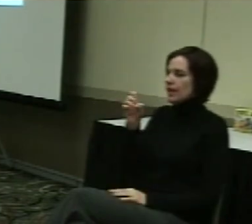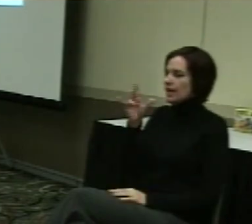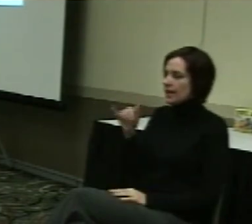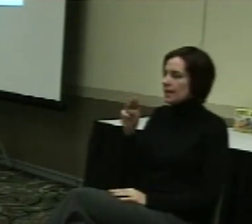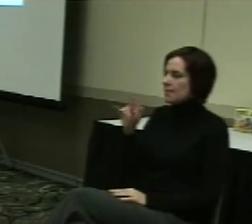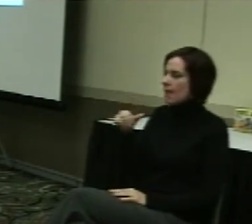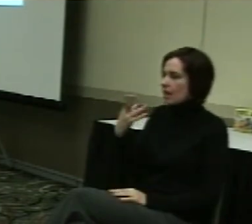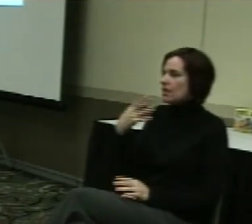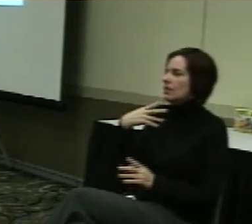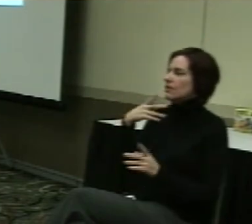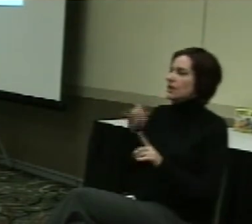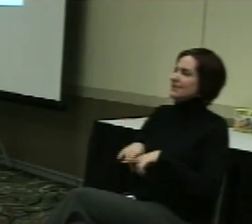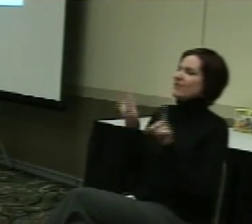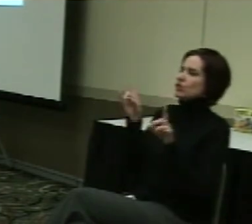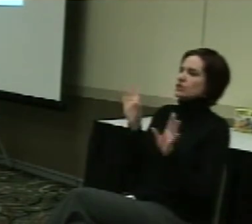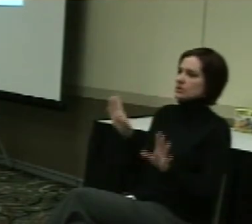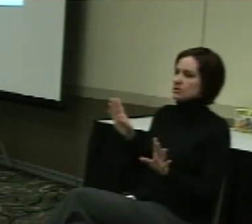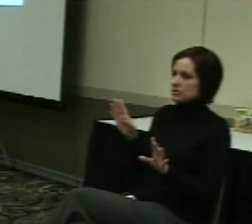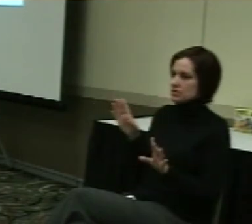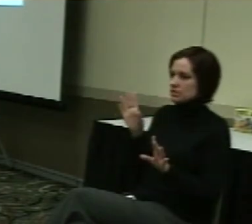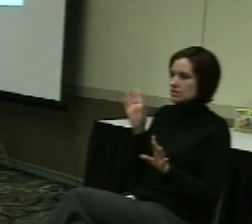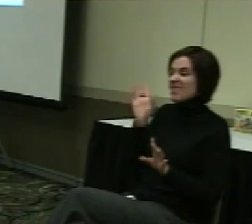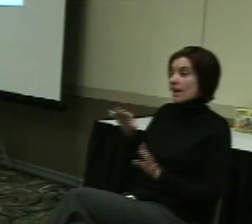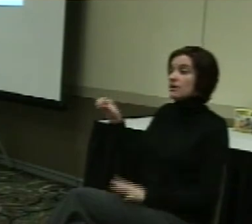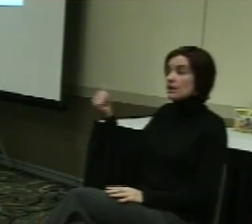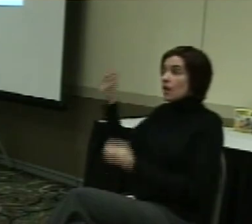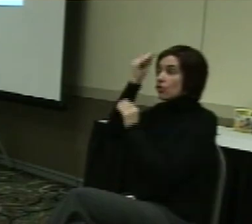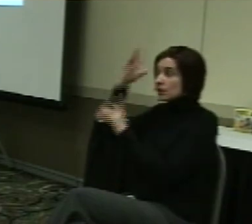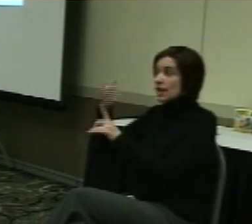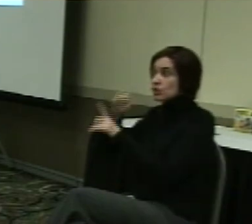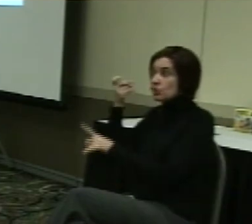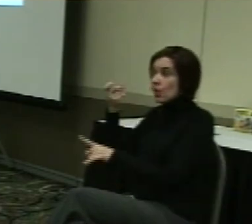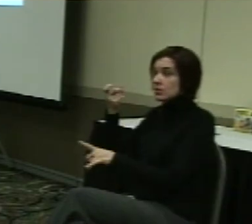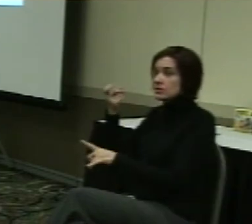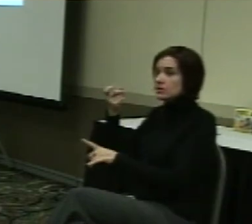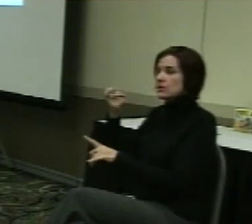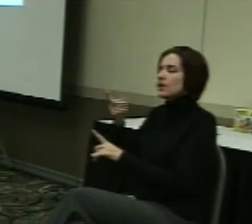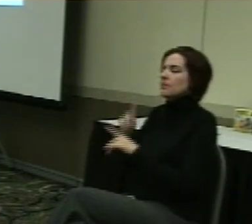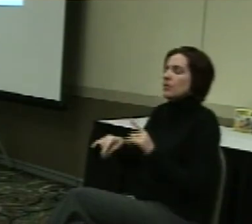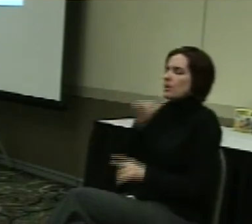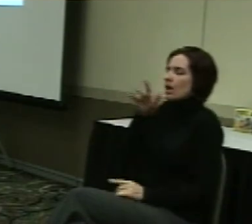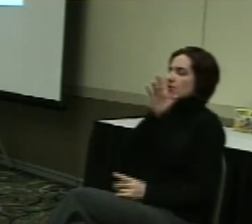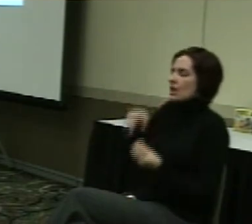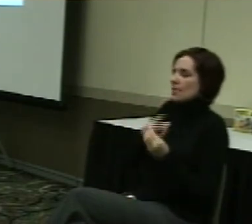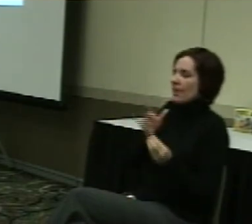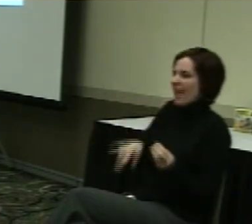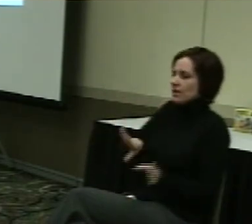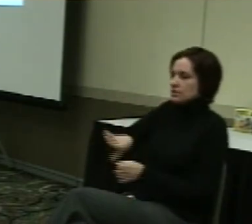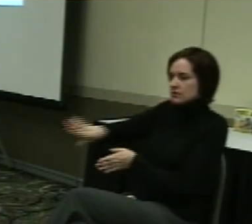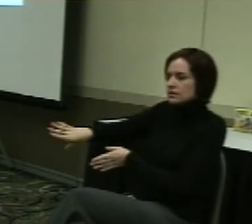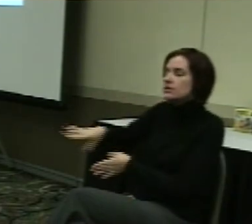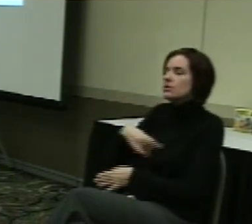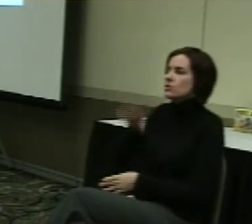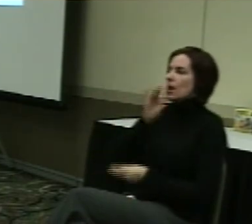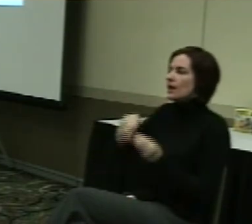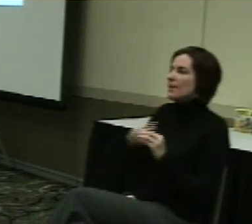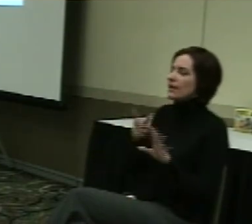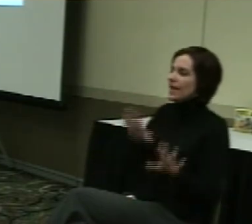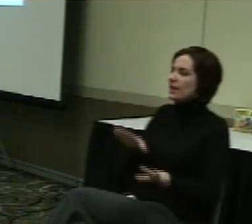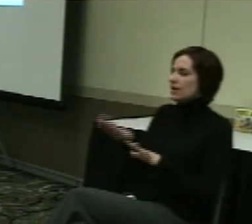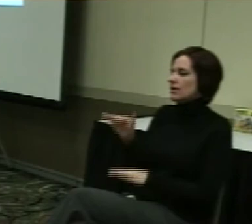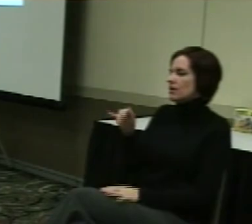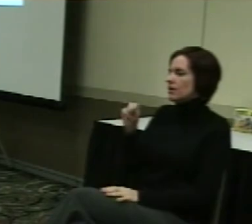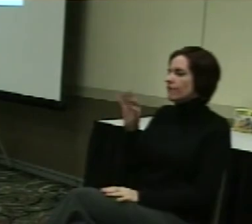such thing. That's another data source, but it's not what we're talking about. We're talking about informal data that can